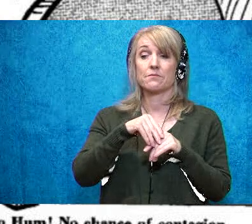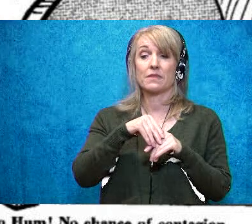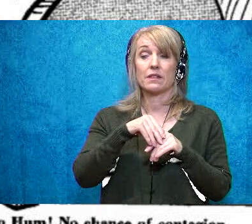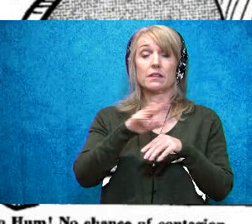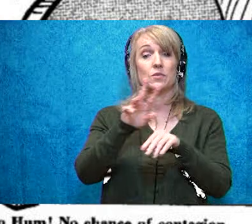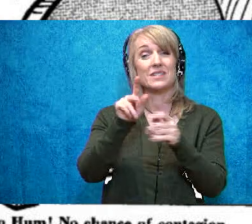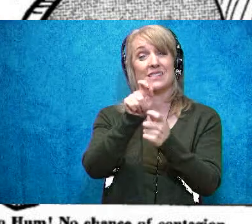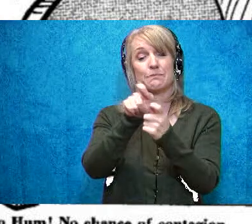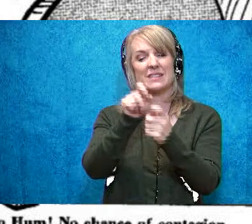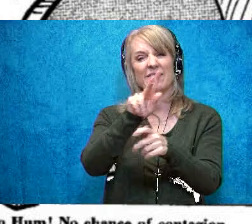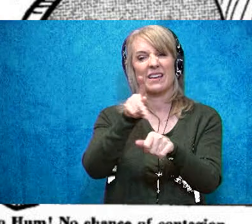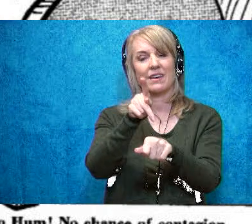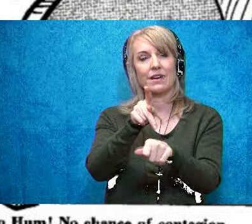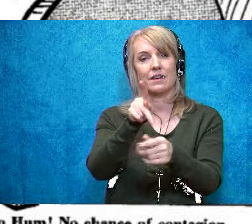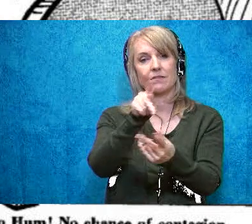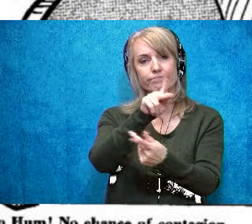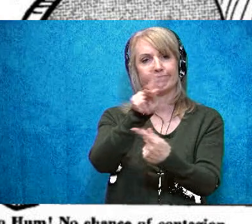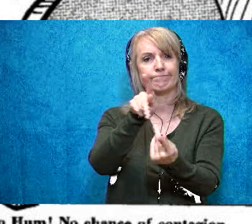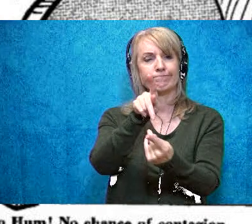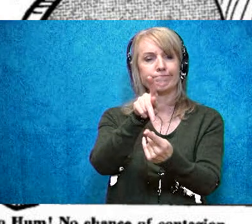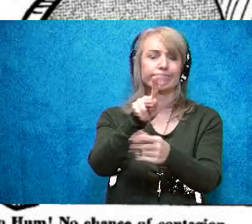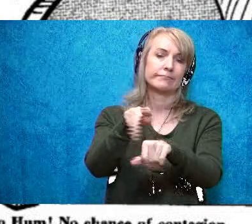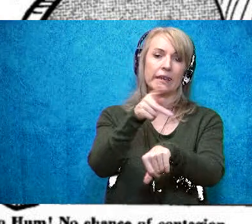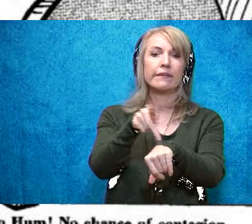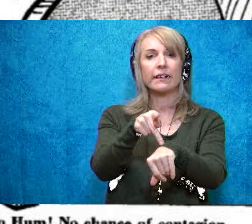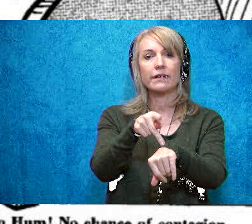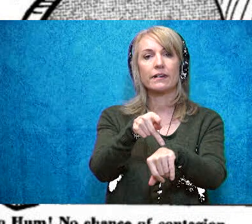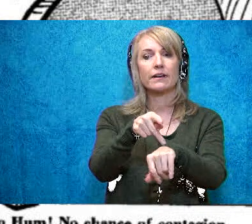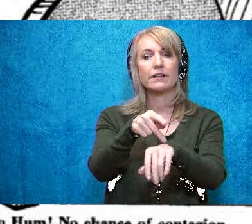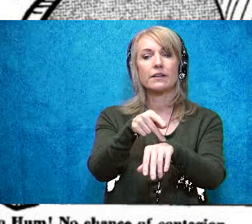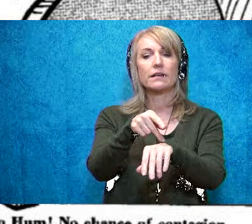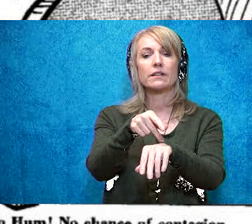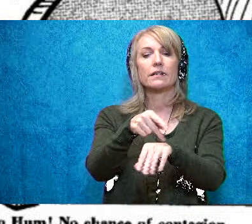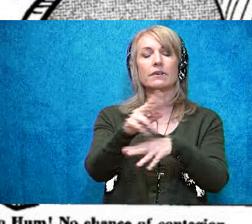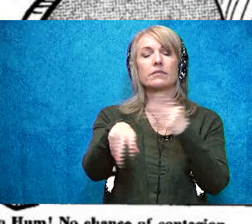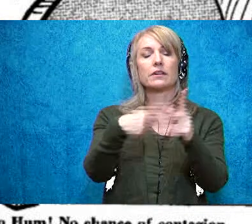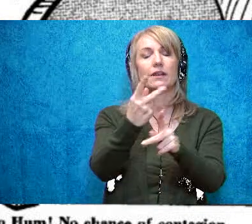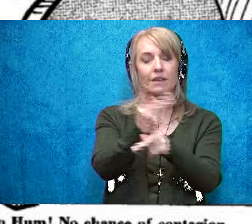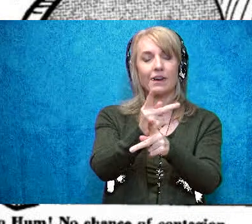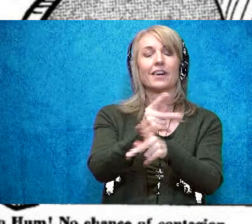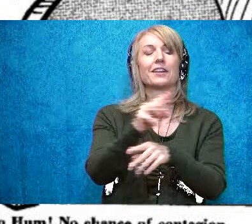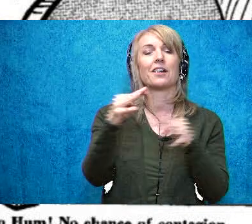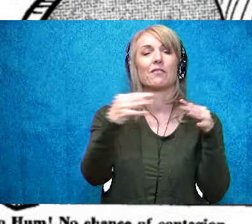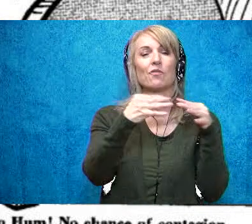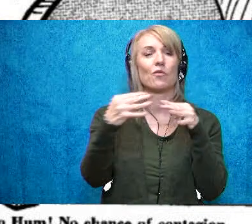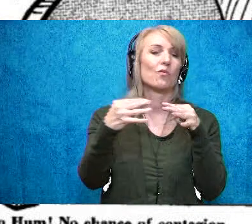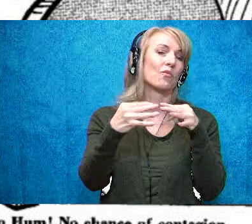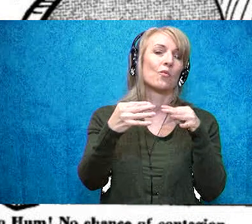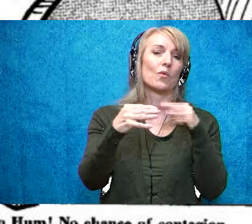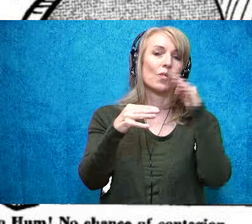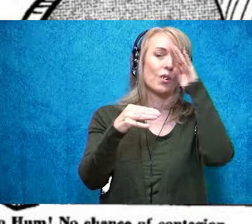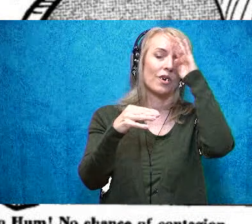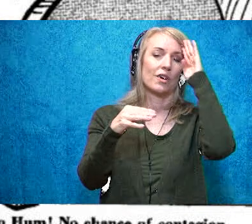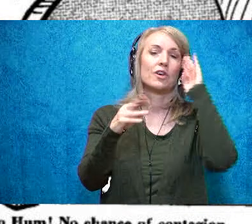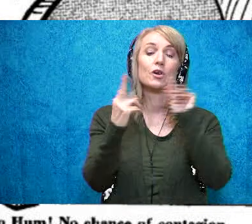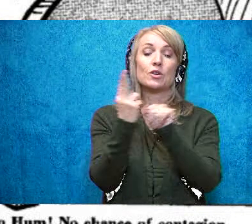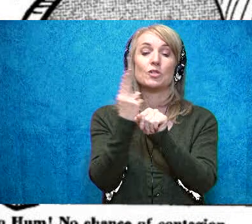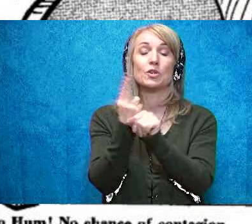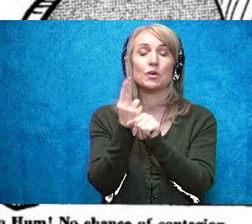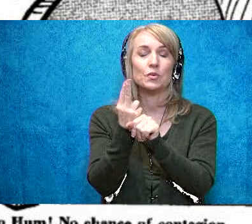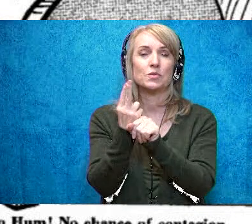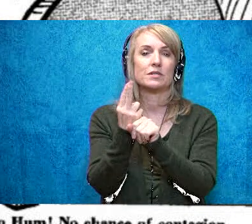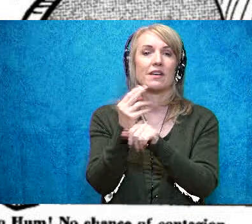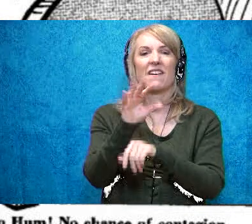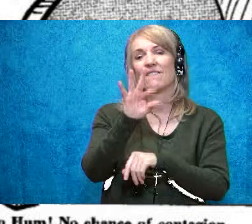the Nazis used called lightning war, Blitzkrieg. So you see that. Nazi fever, we've talked about the Nazis. Fascist fever, we've